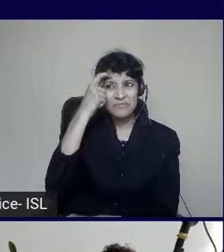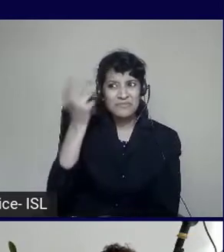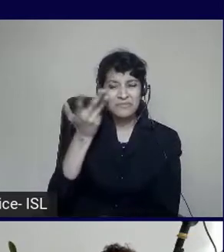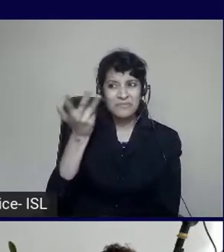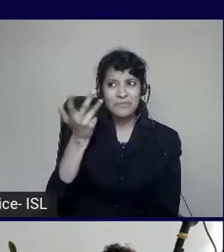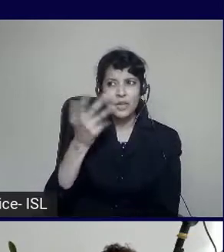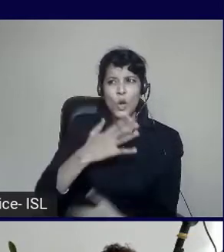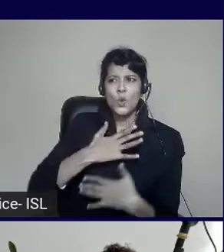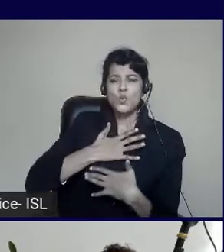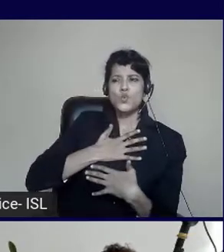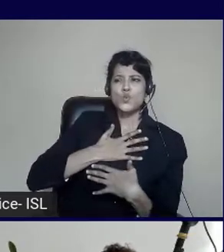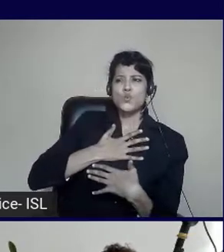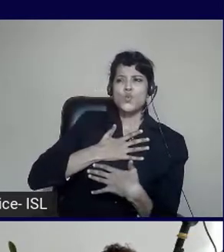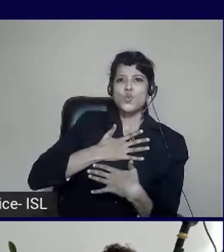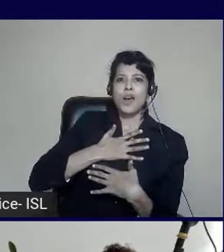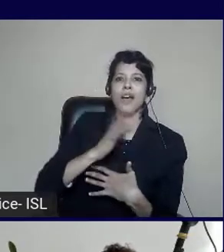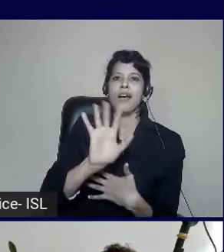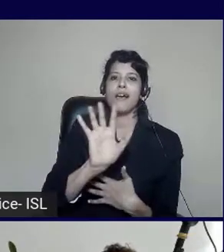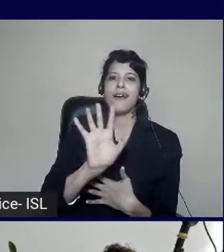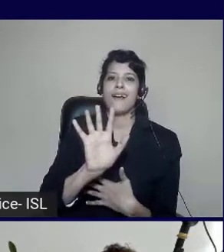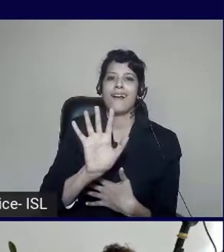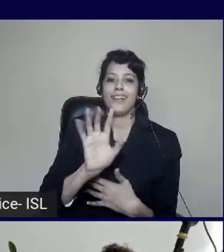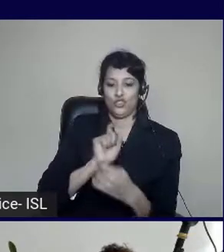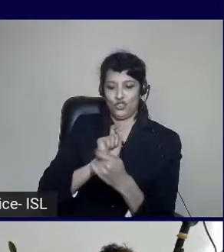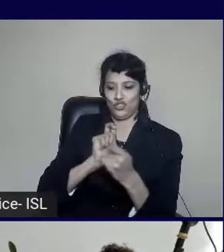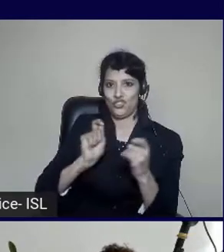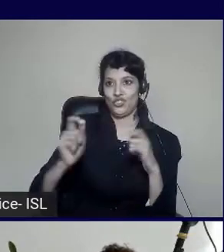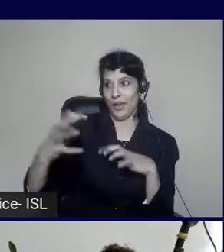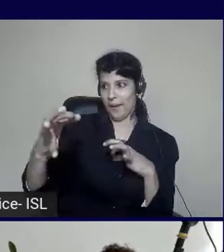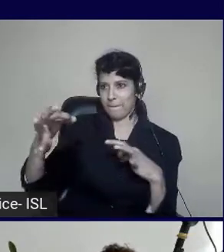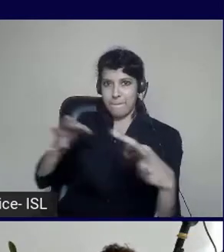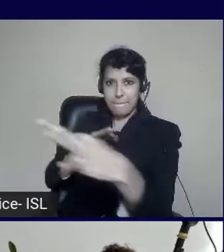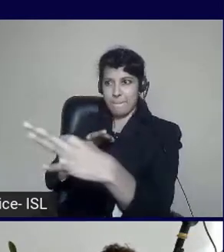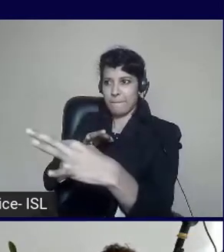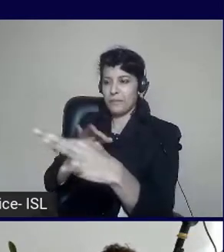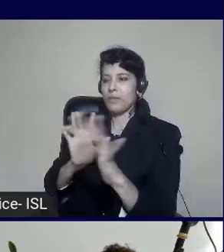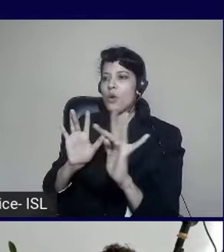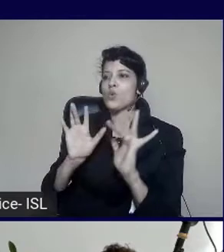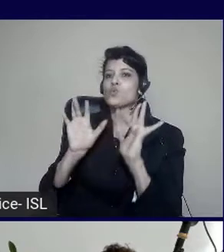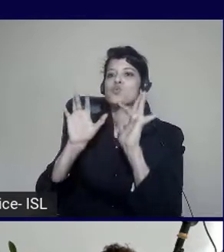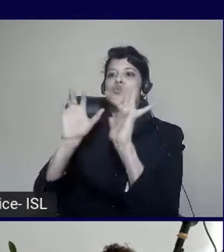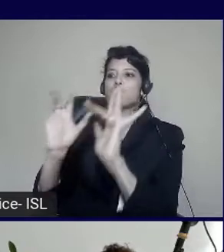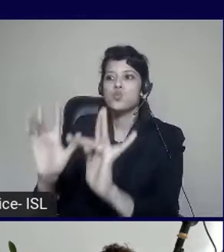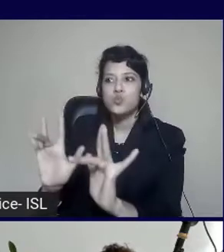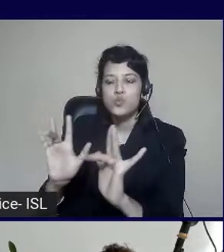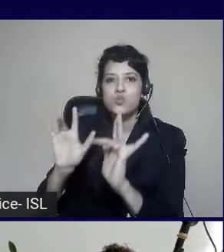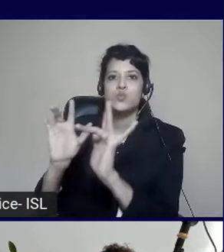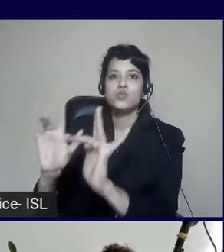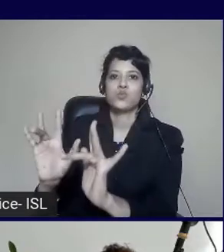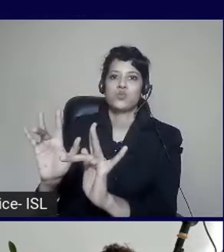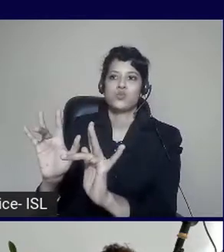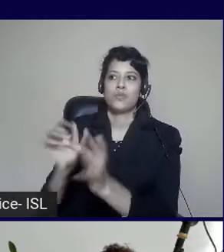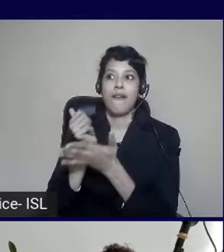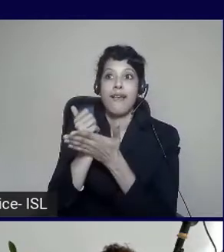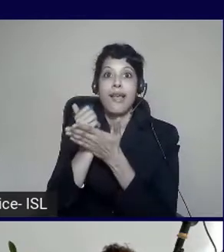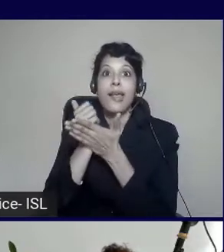we use sympathy, we aim for empathy, and then we reach compassion.